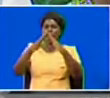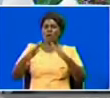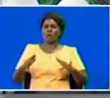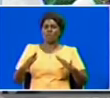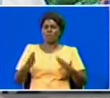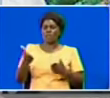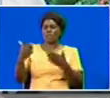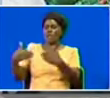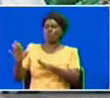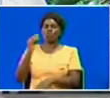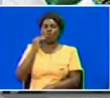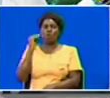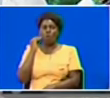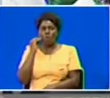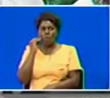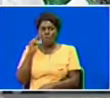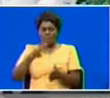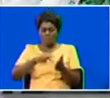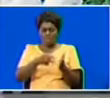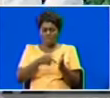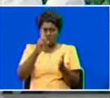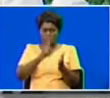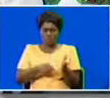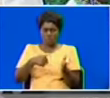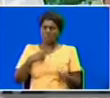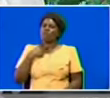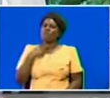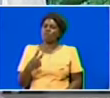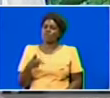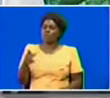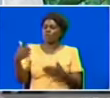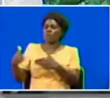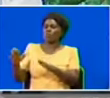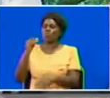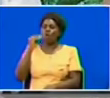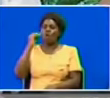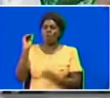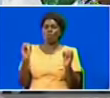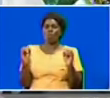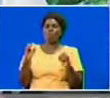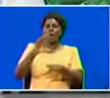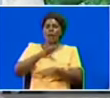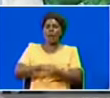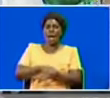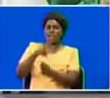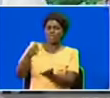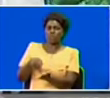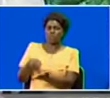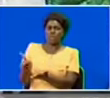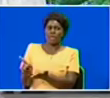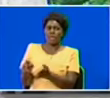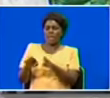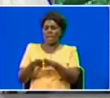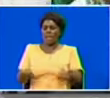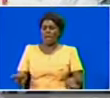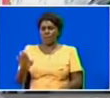are going to lose their homes. And so I'm going to be their voice to ensure that they don't lose their homes and they get compensated for the land they're living in